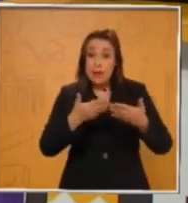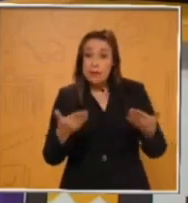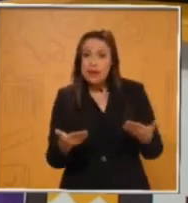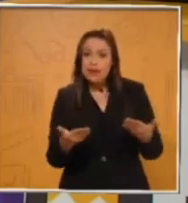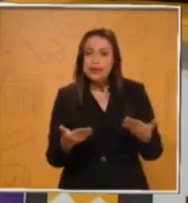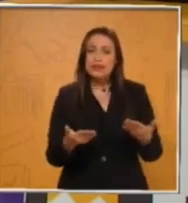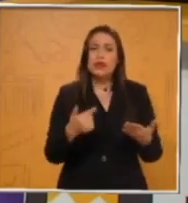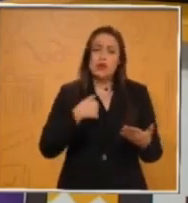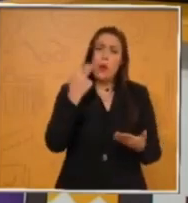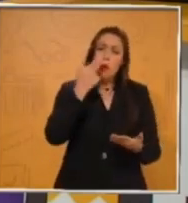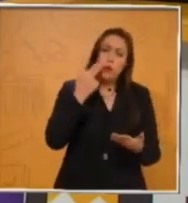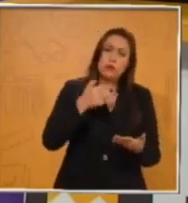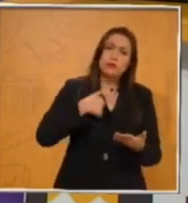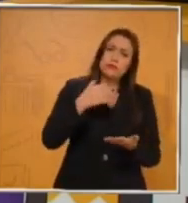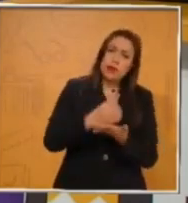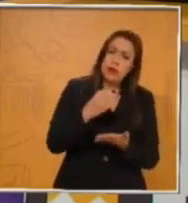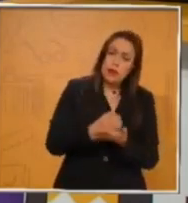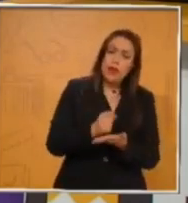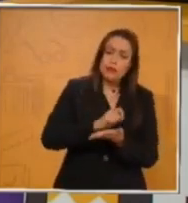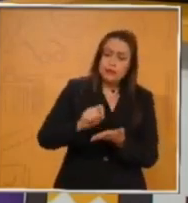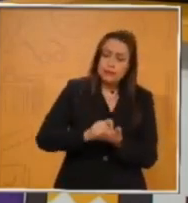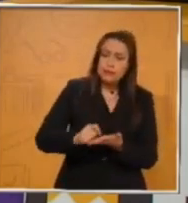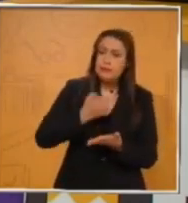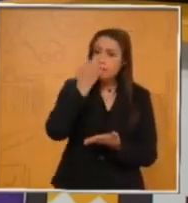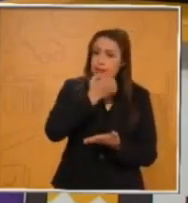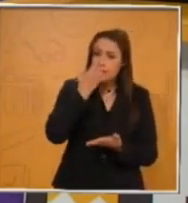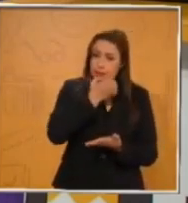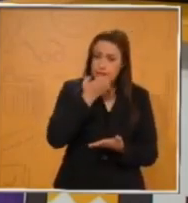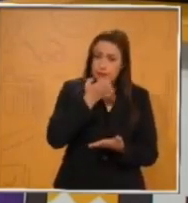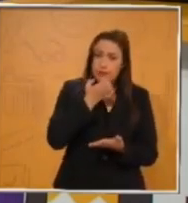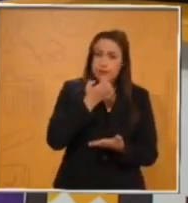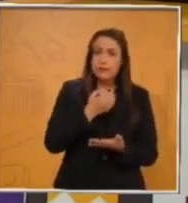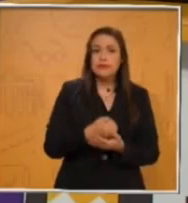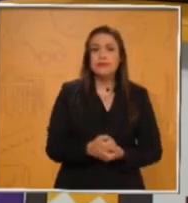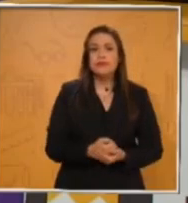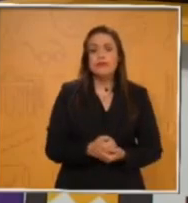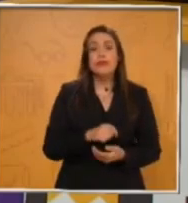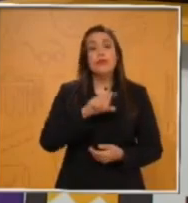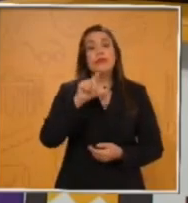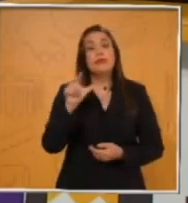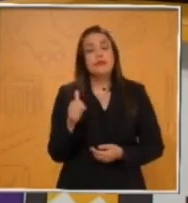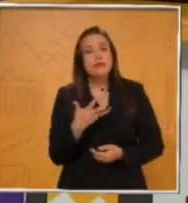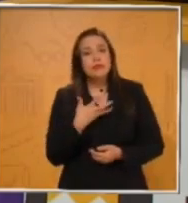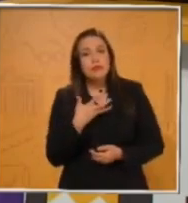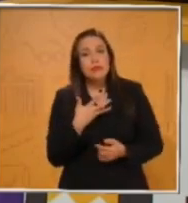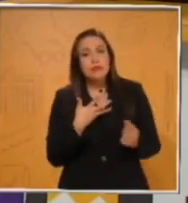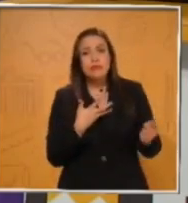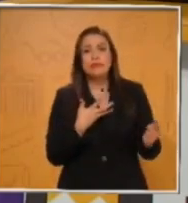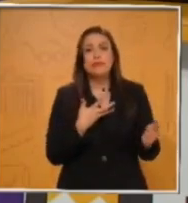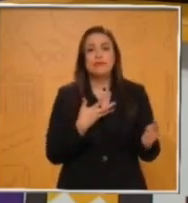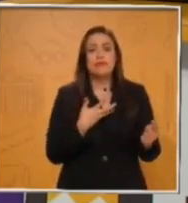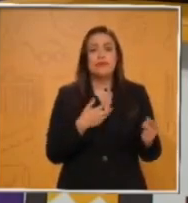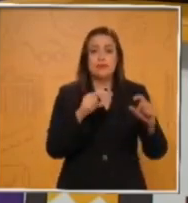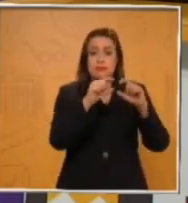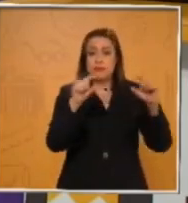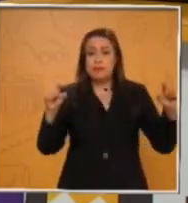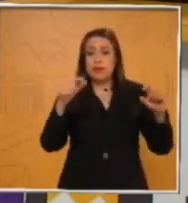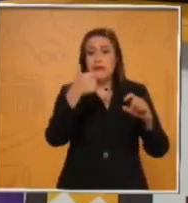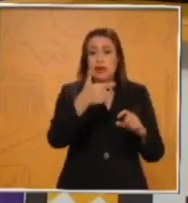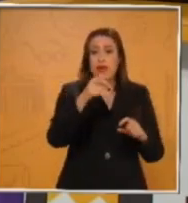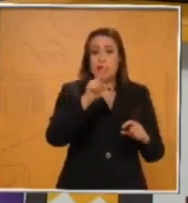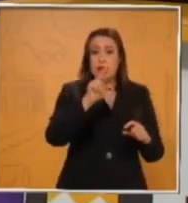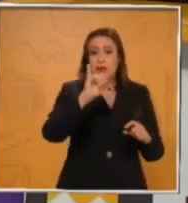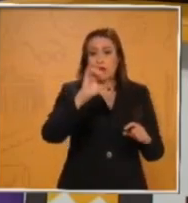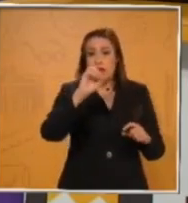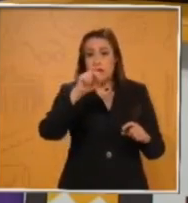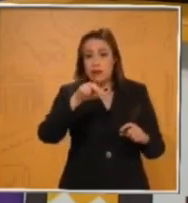my notebook at school. Then we have the guiones didácticos tutoriales tercer